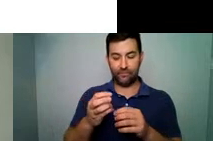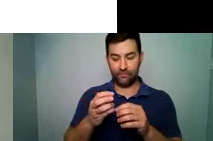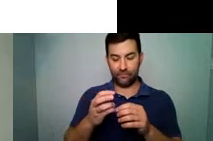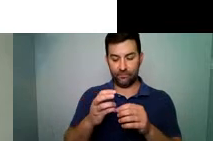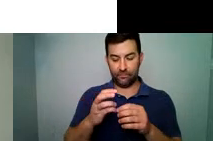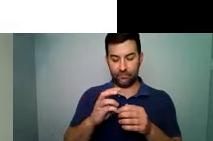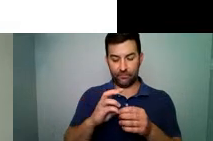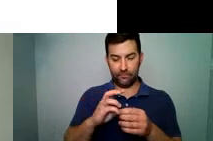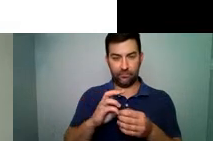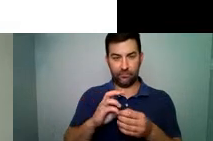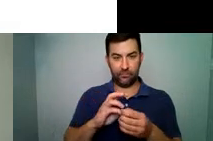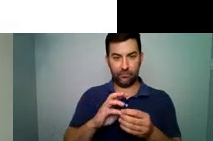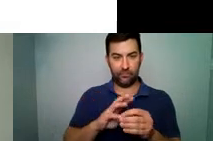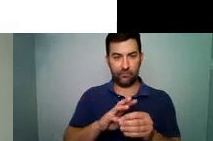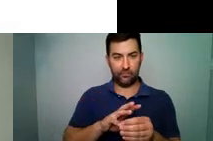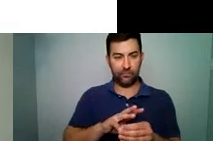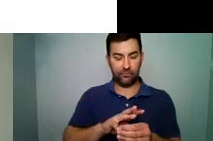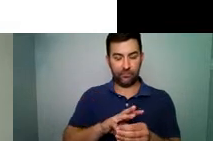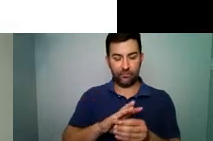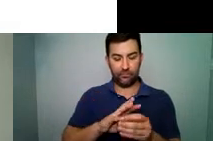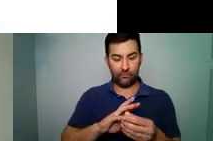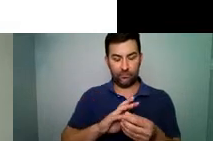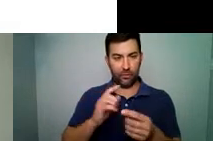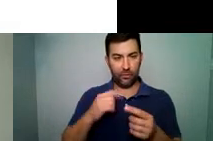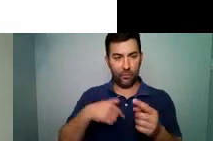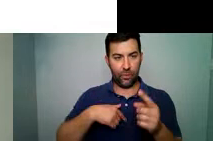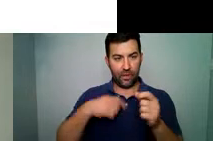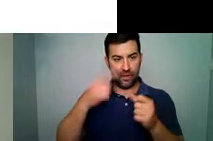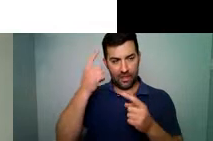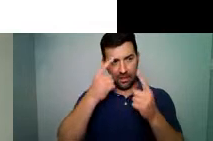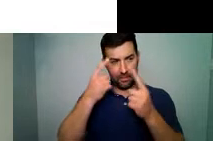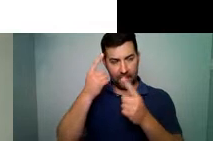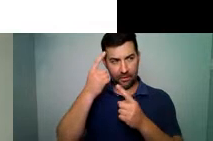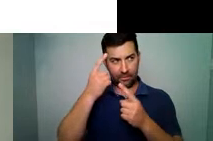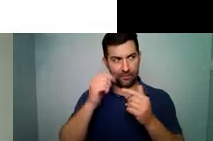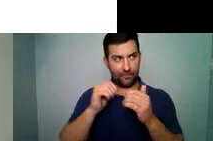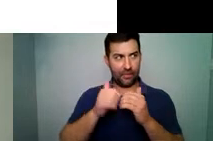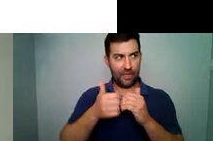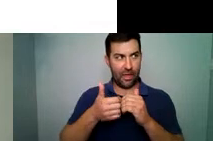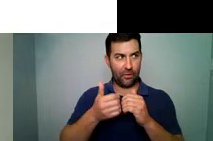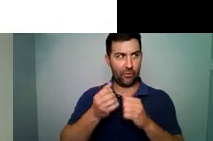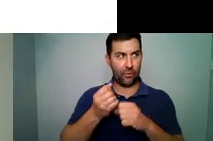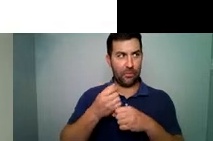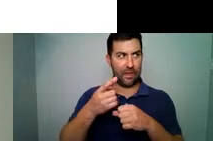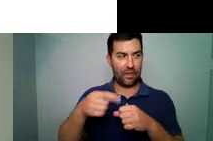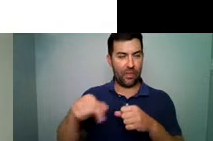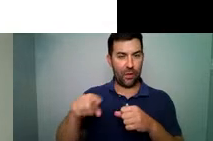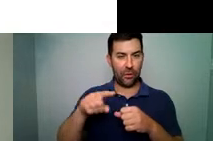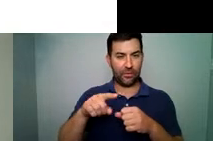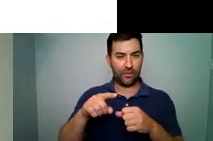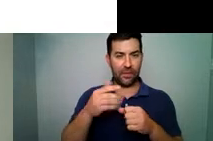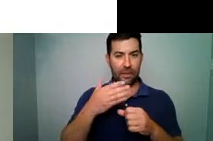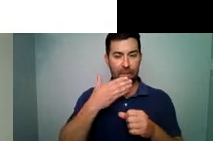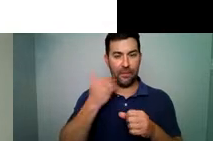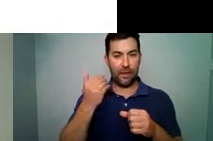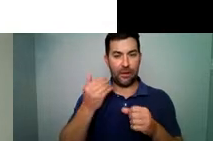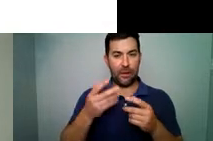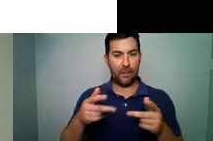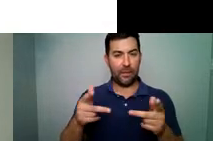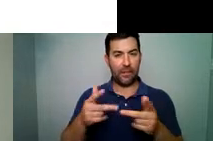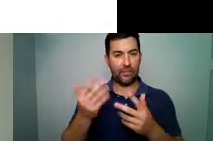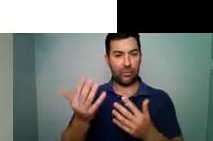we can definitely think about how to make those a better place to